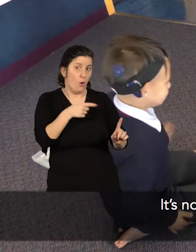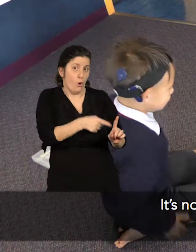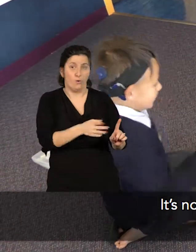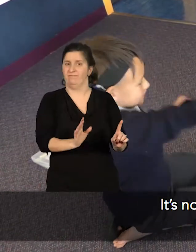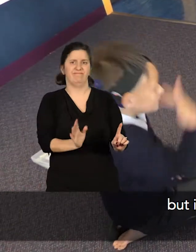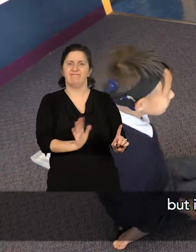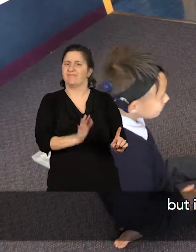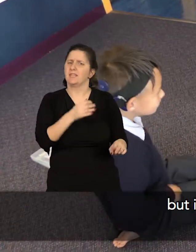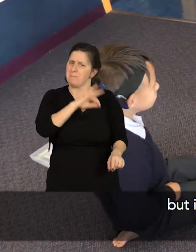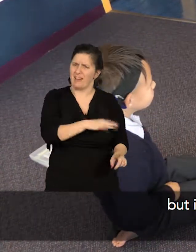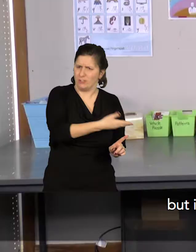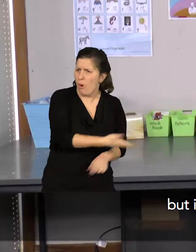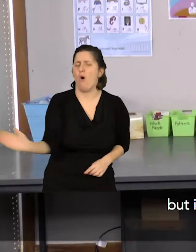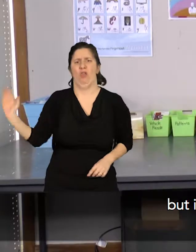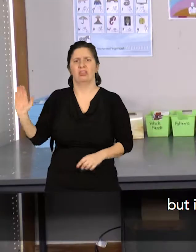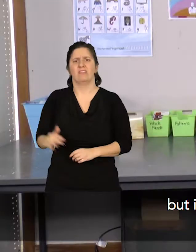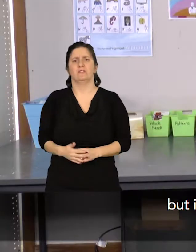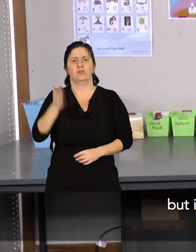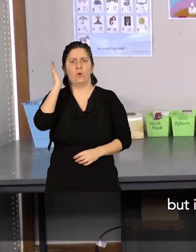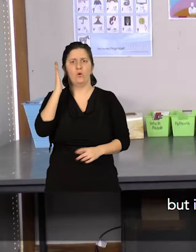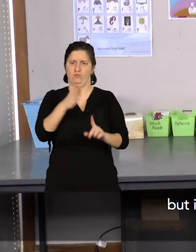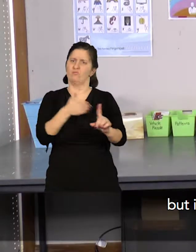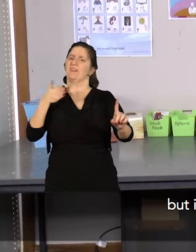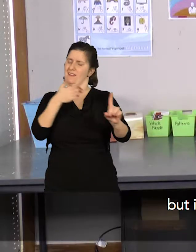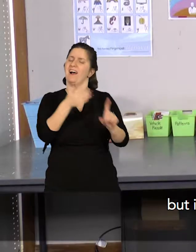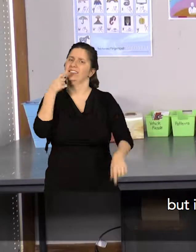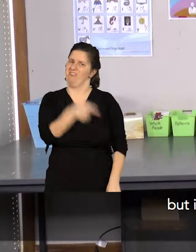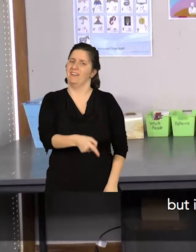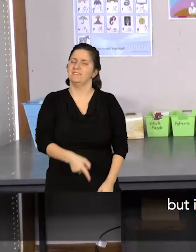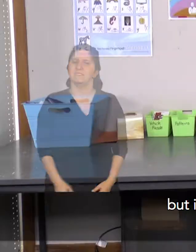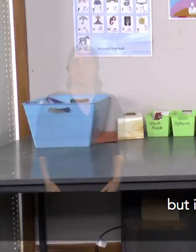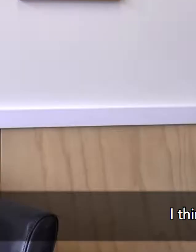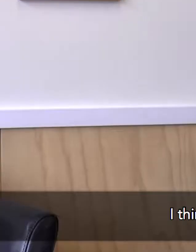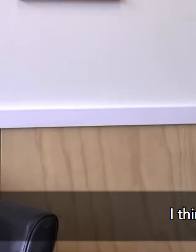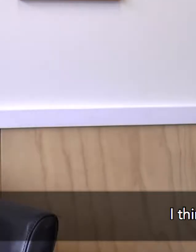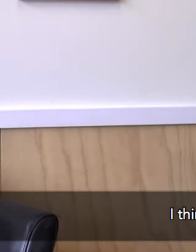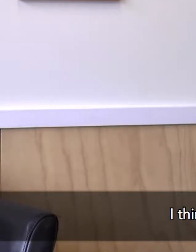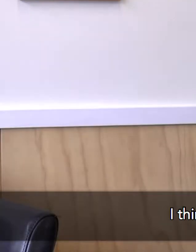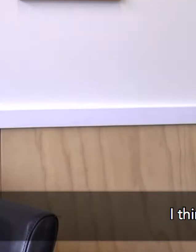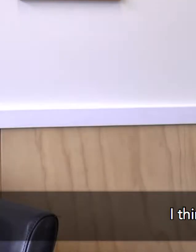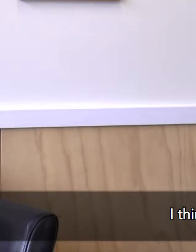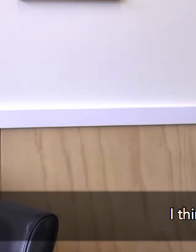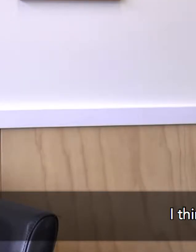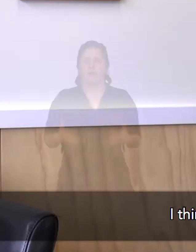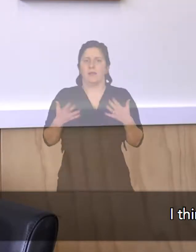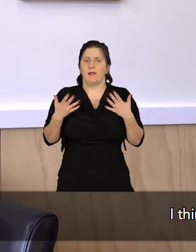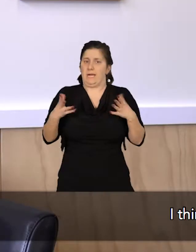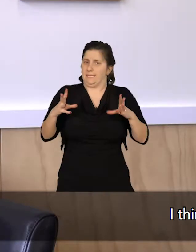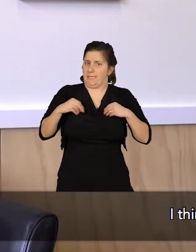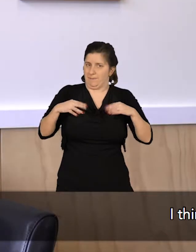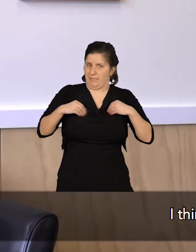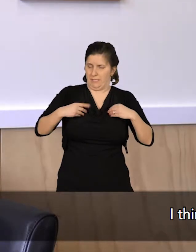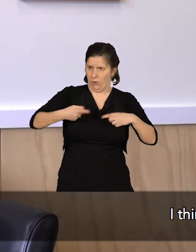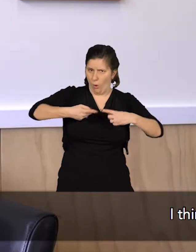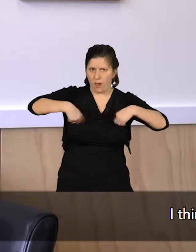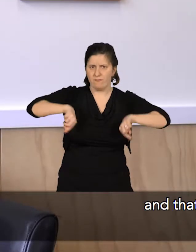who's currently here, but it's for the whole school, and I think the school recognises that. I think accepting that we're